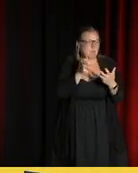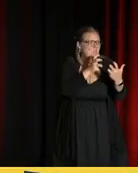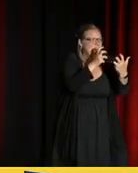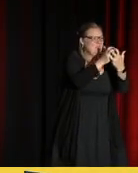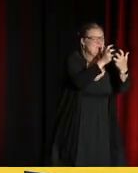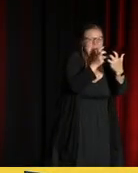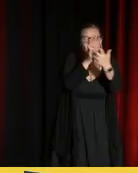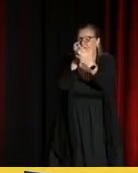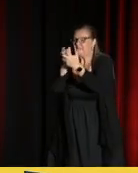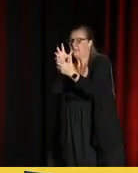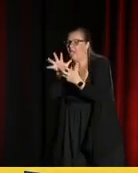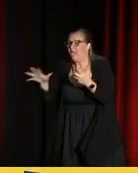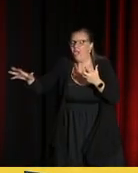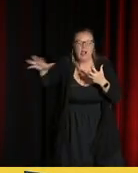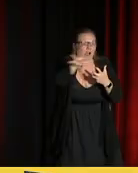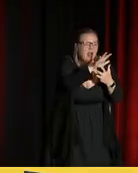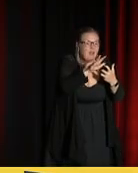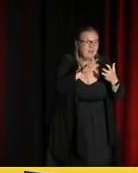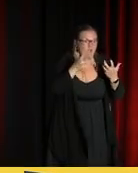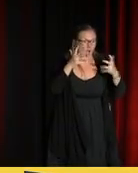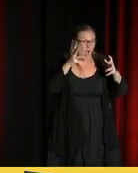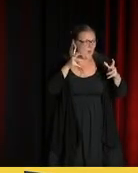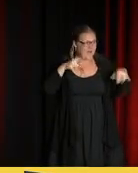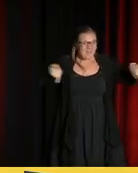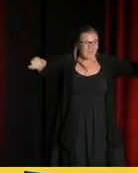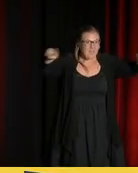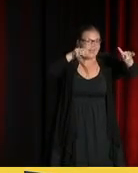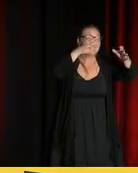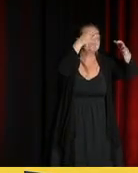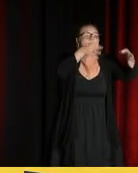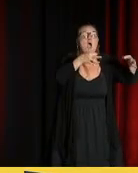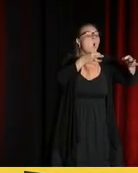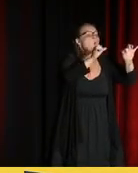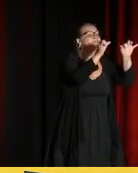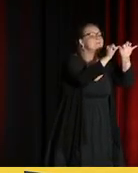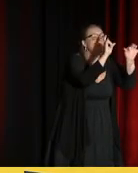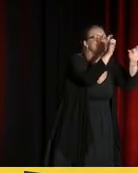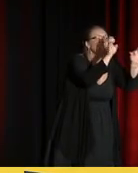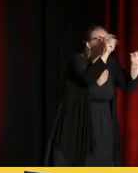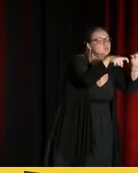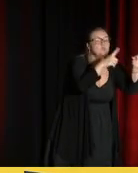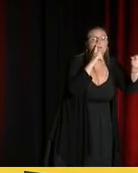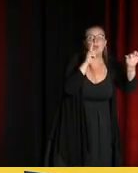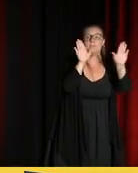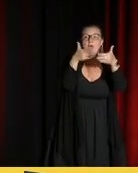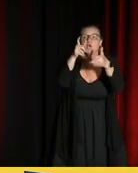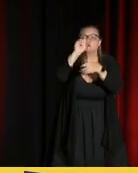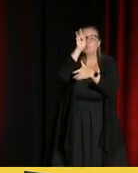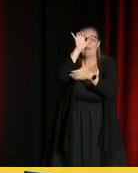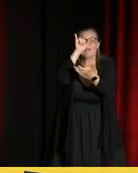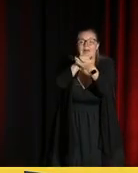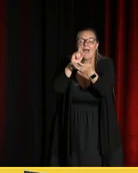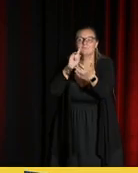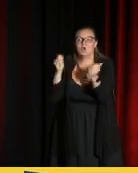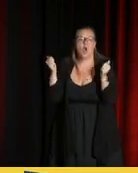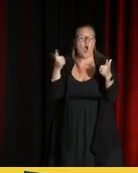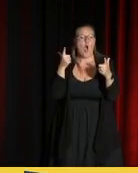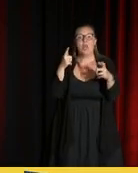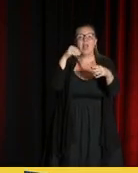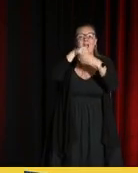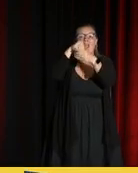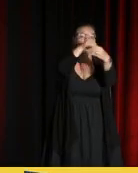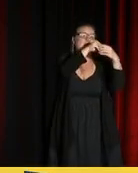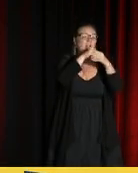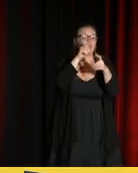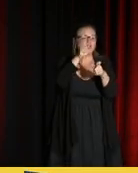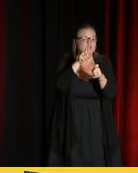a society, we've already decided the size and the shape of the box so that everybody can fit so nice and neatly on the